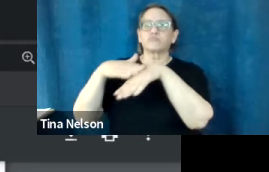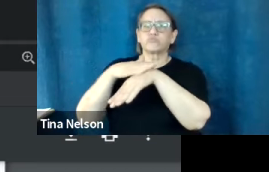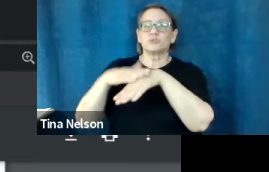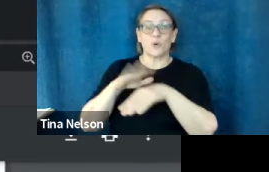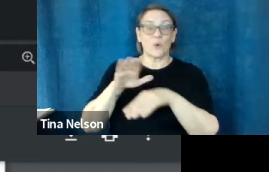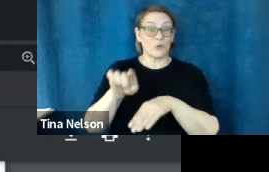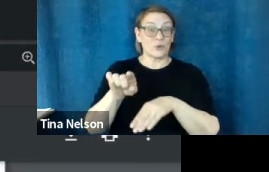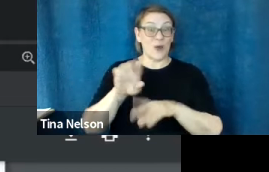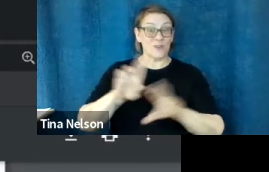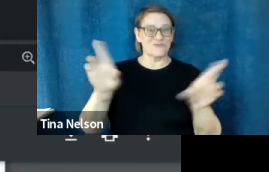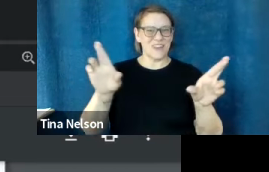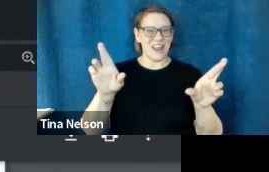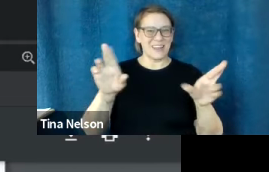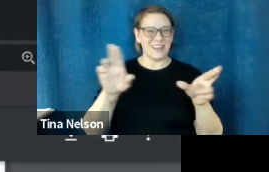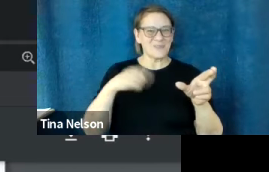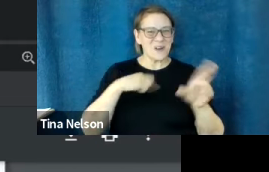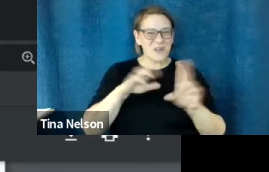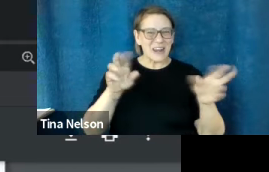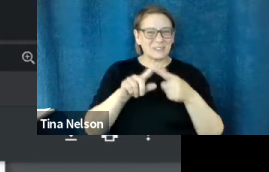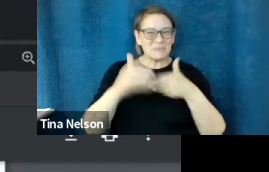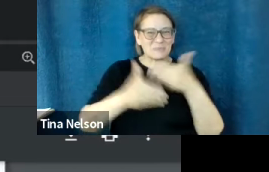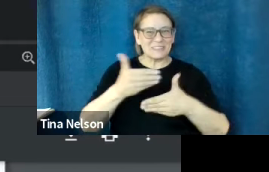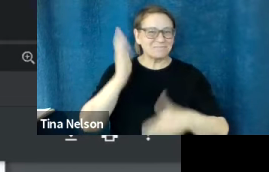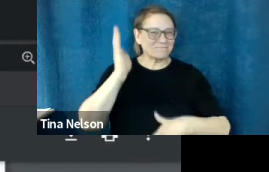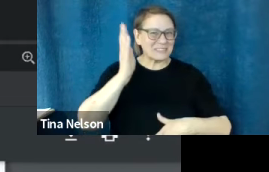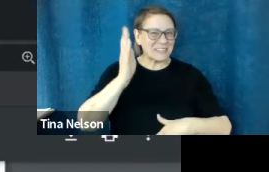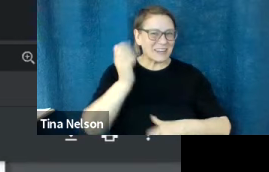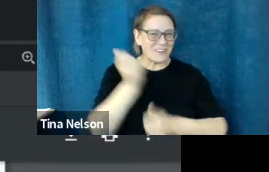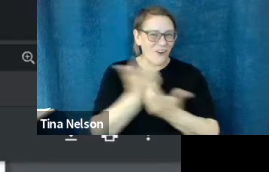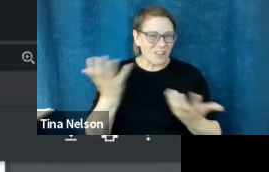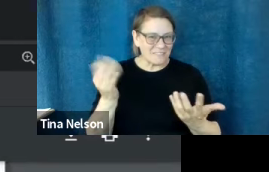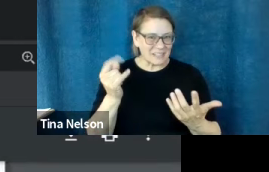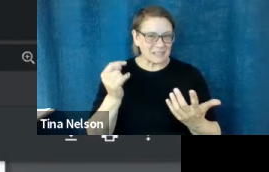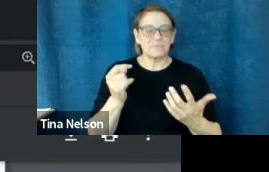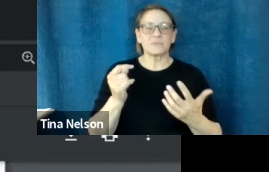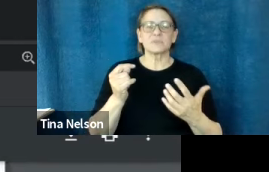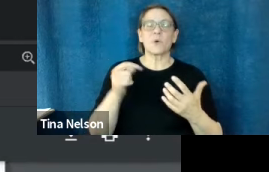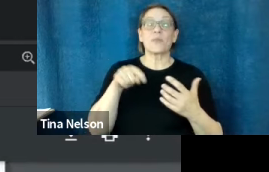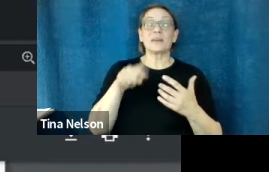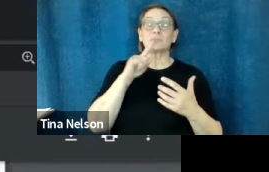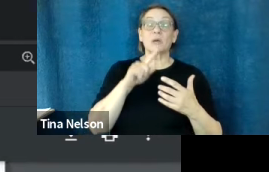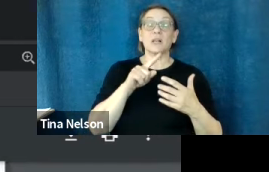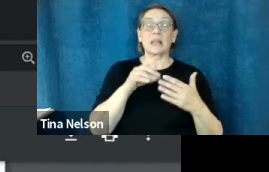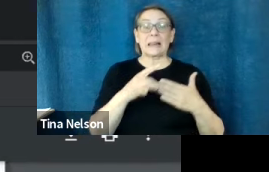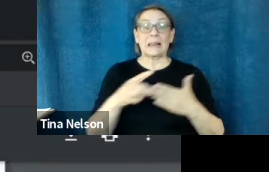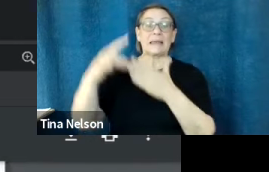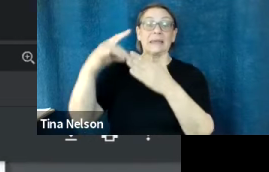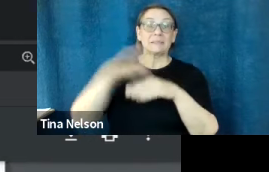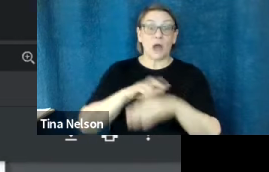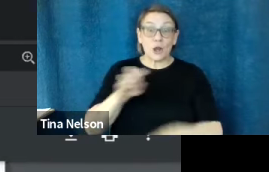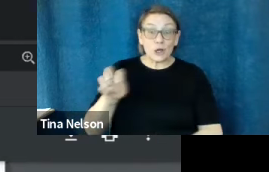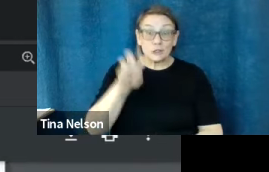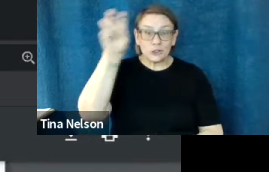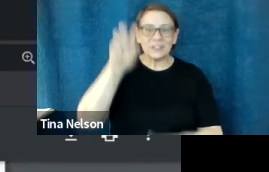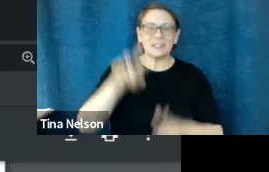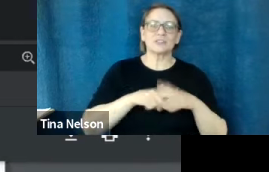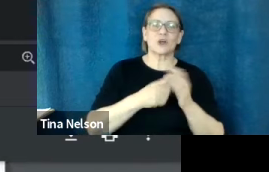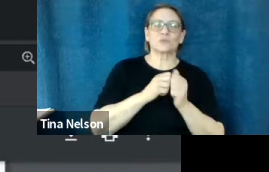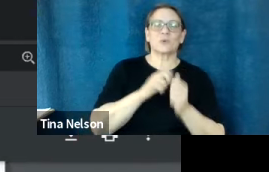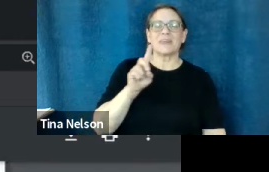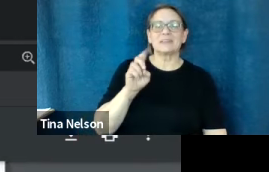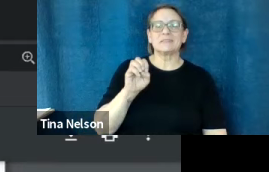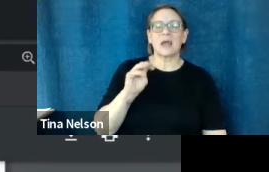we're ready to present in full force. We're going to, this data is going to take us on a little journey and it starts off with demographics. So I